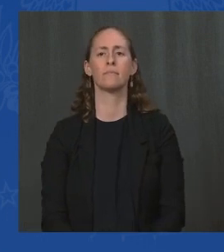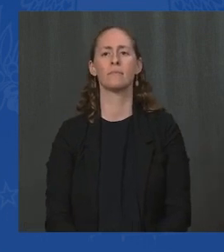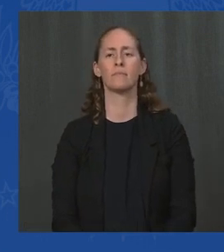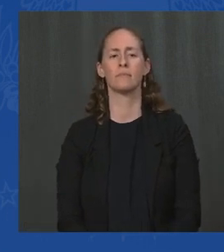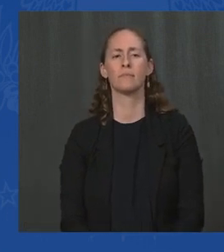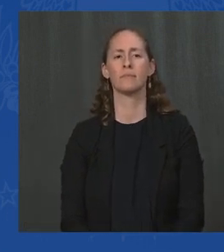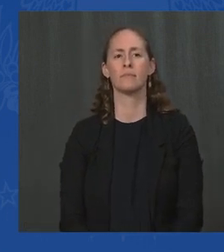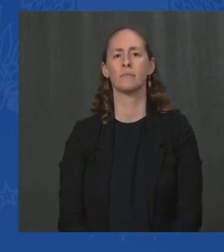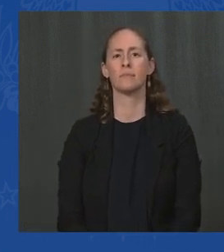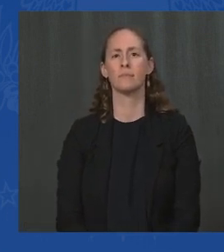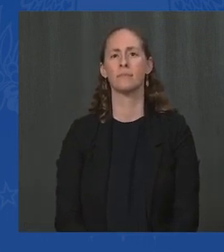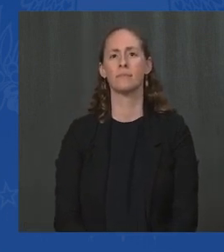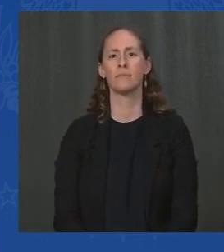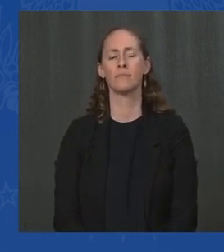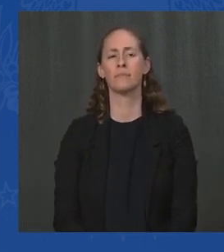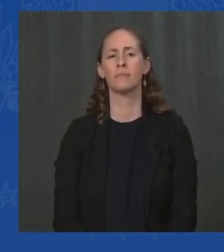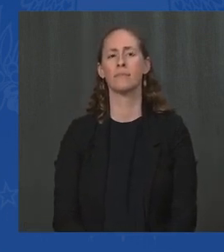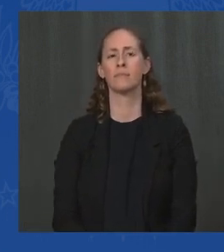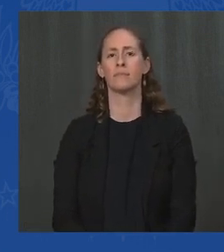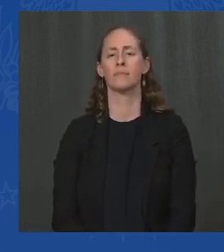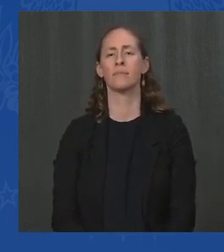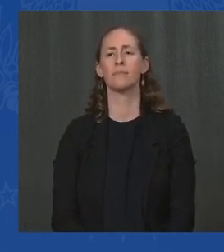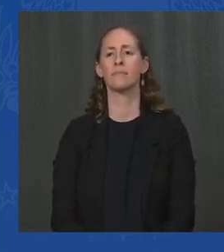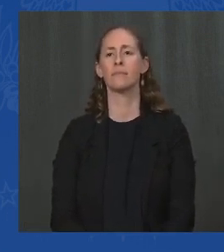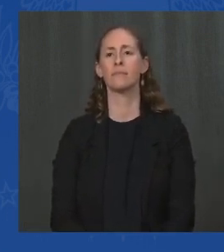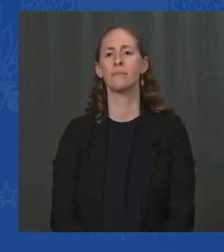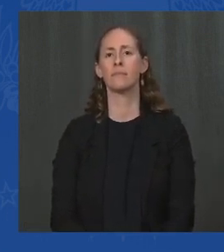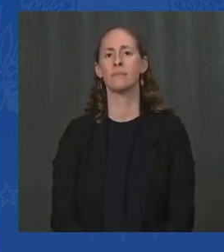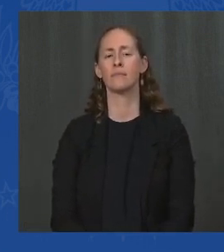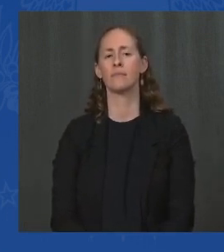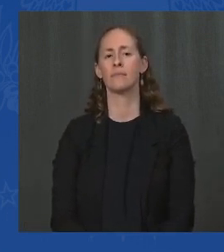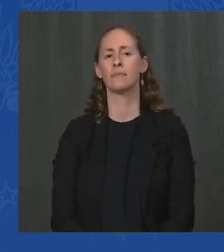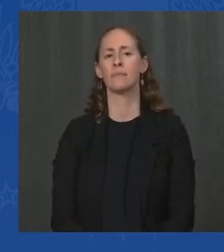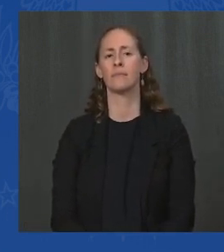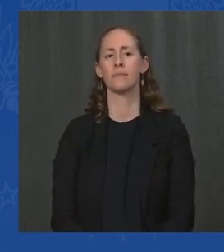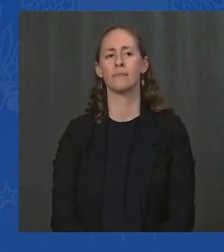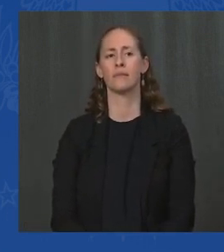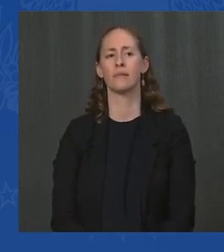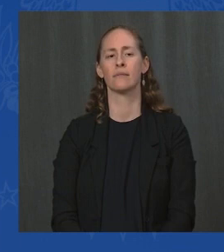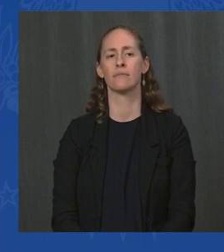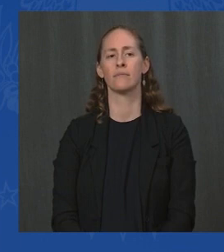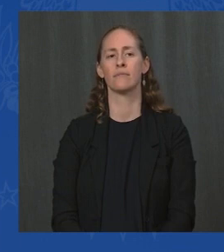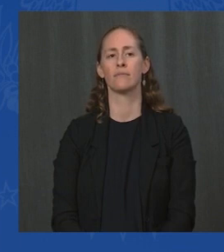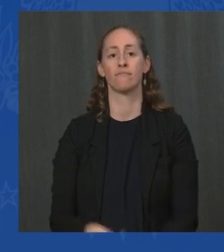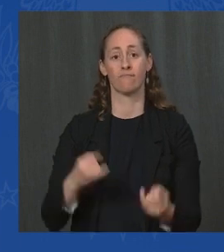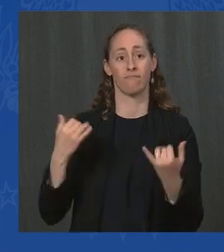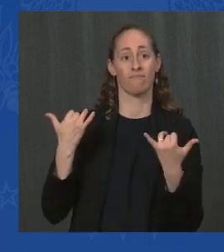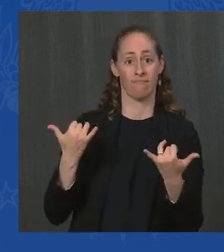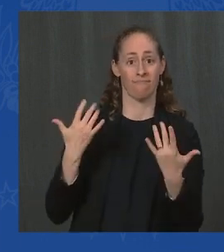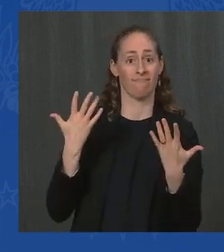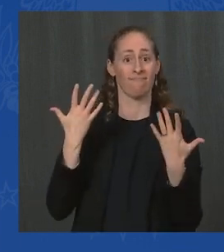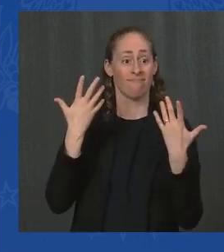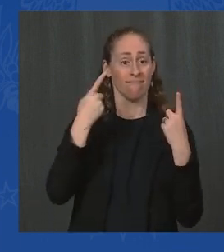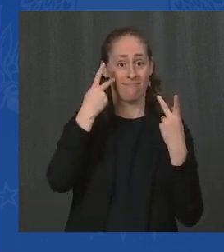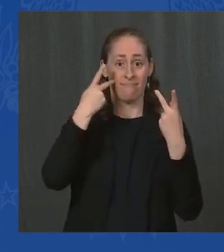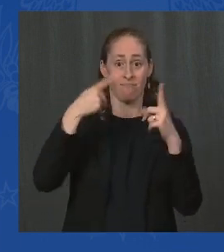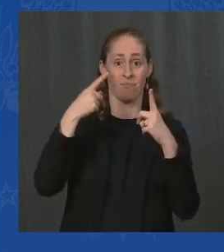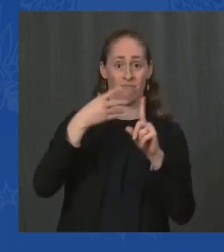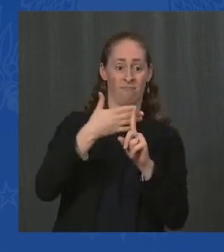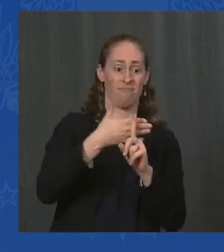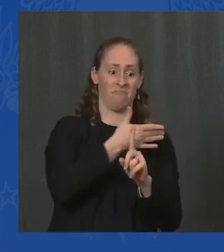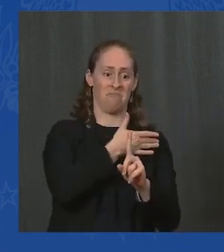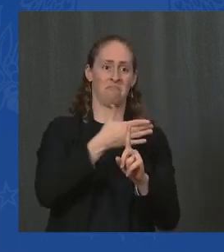In the 17 days that we operated in Kabul, after the Taliban seized power,